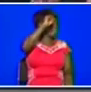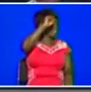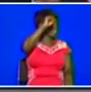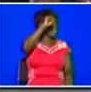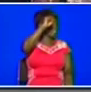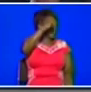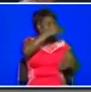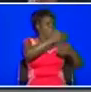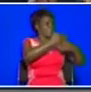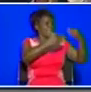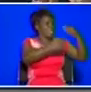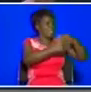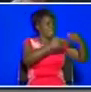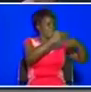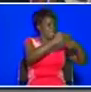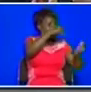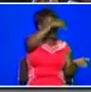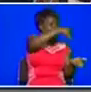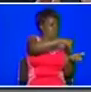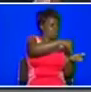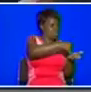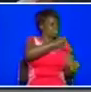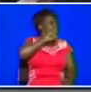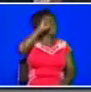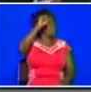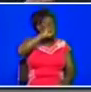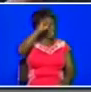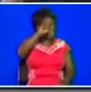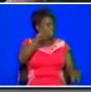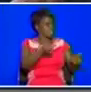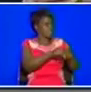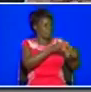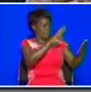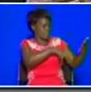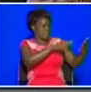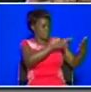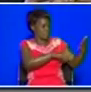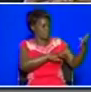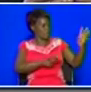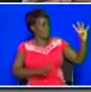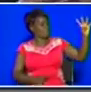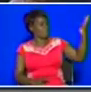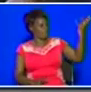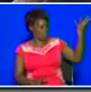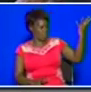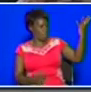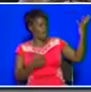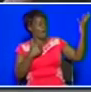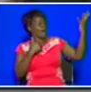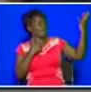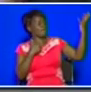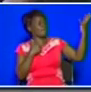about building an inclusive polity. We have also stated, if you read the foreword of our manifesto, mm-hmm. we have said